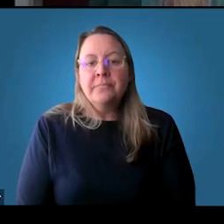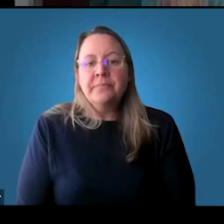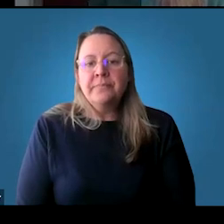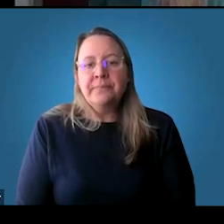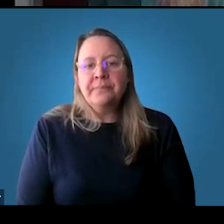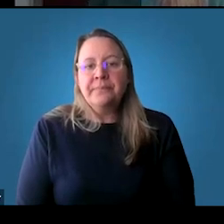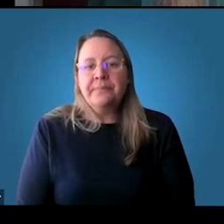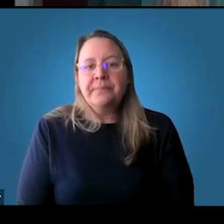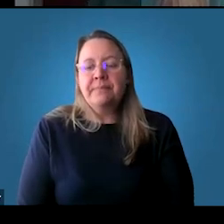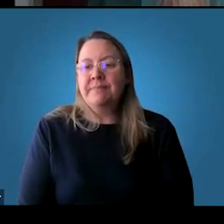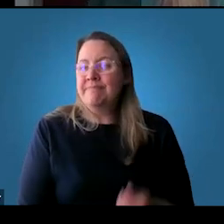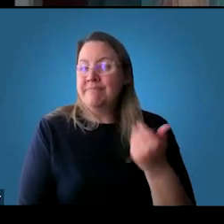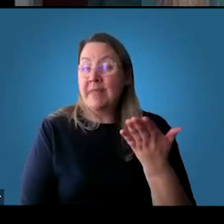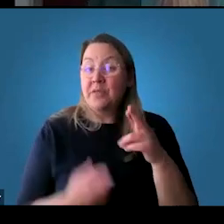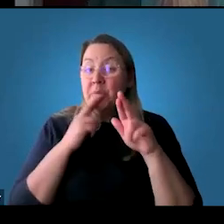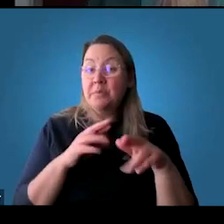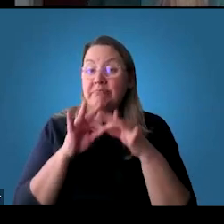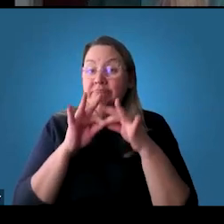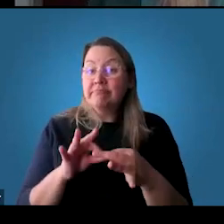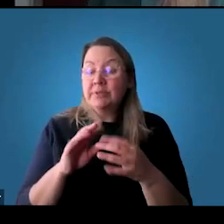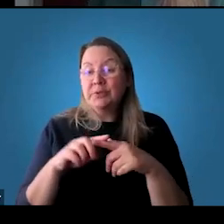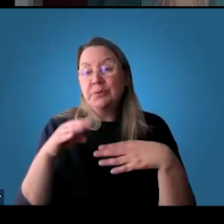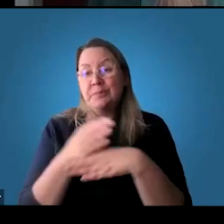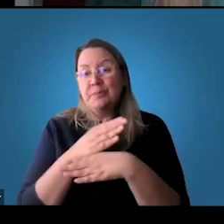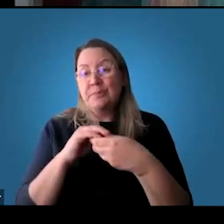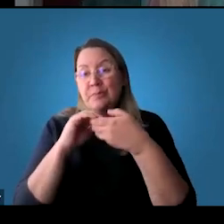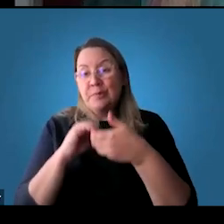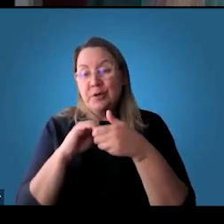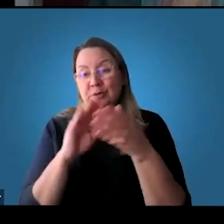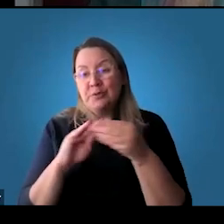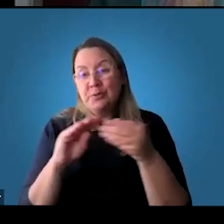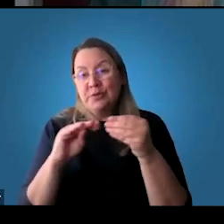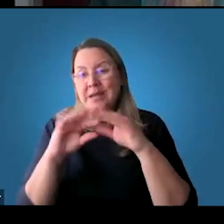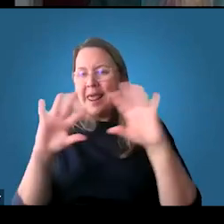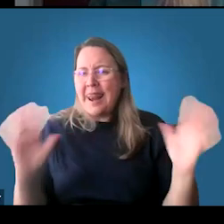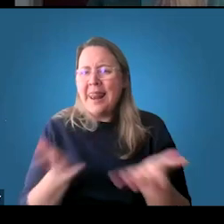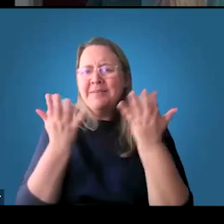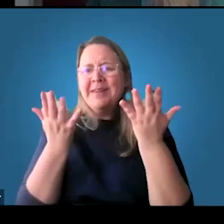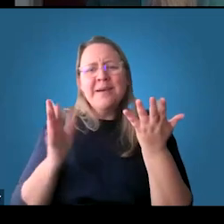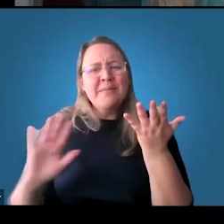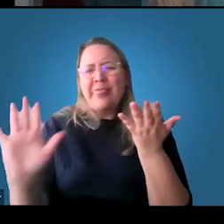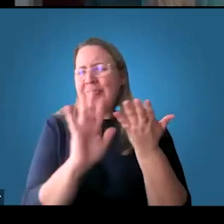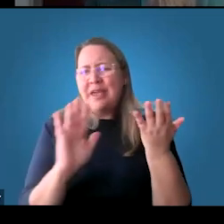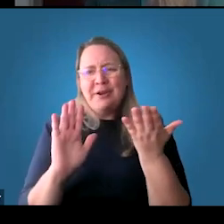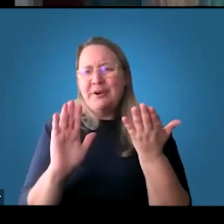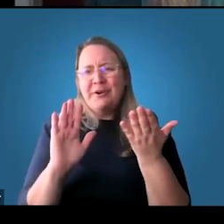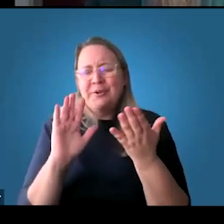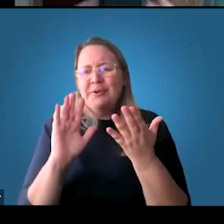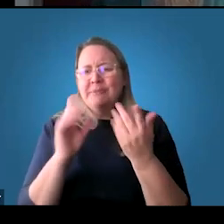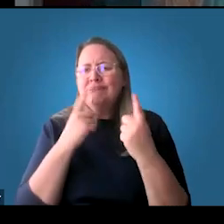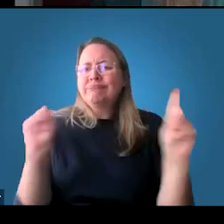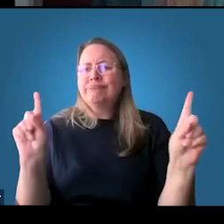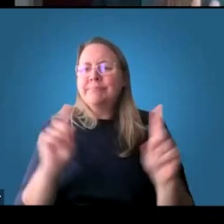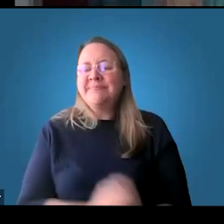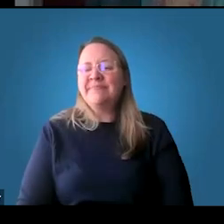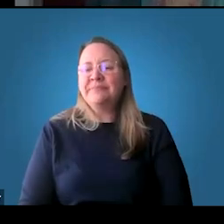real estate is dedicated to partner stories and lifting up the impact that has been achieved through that collaboration. So